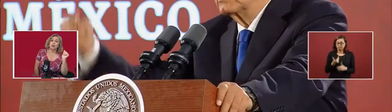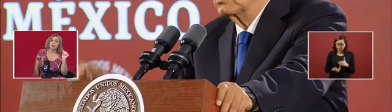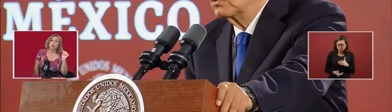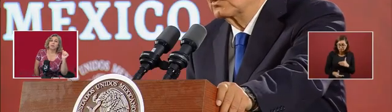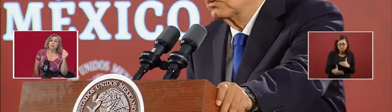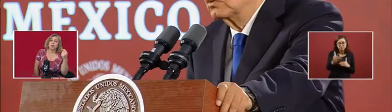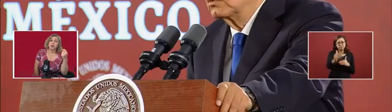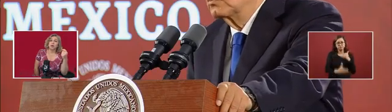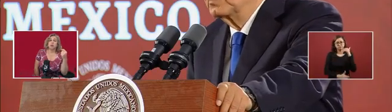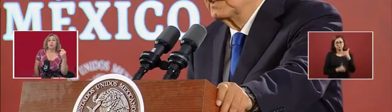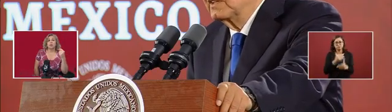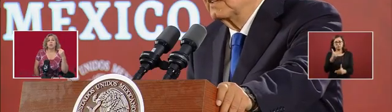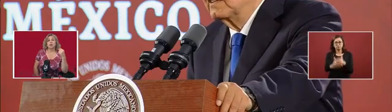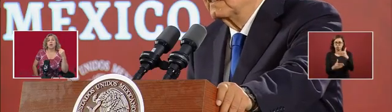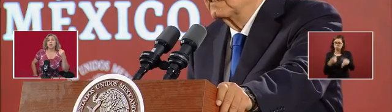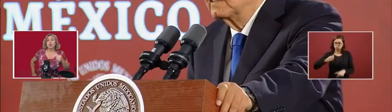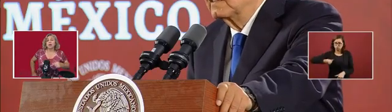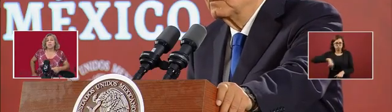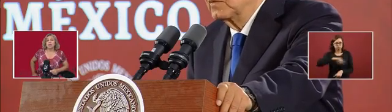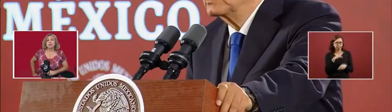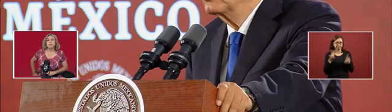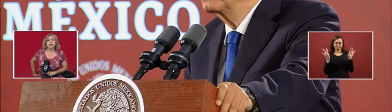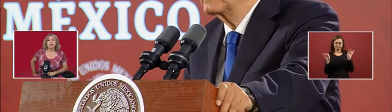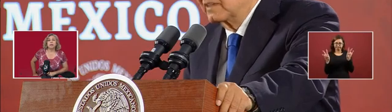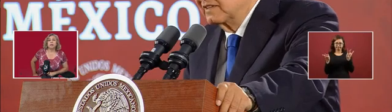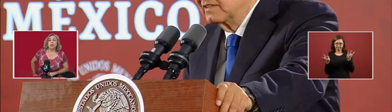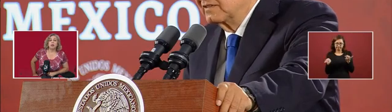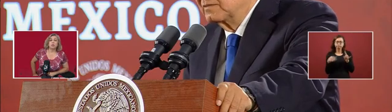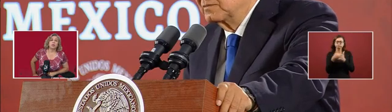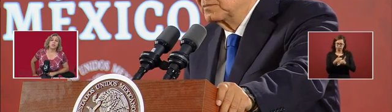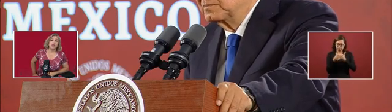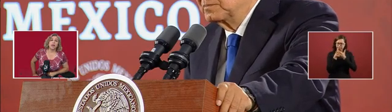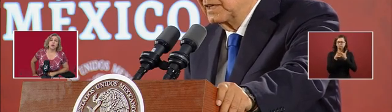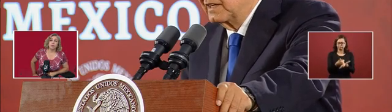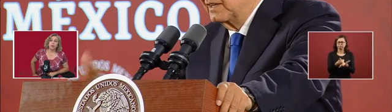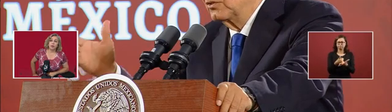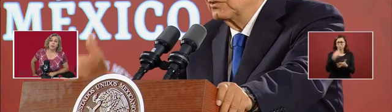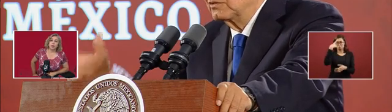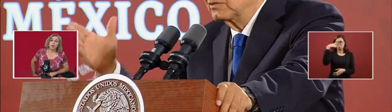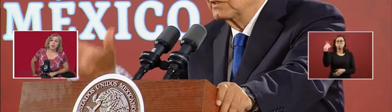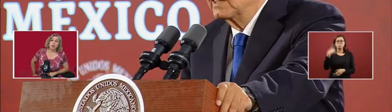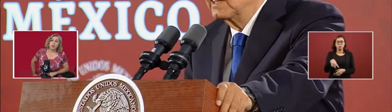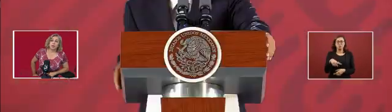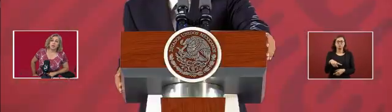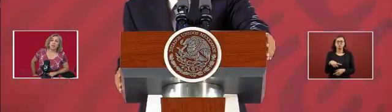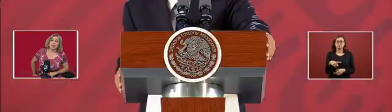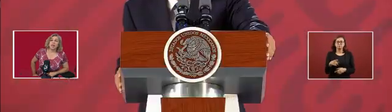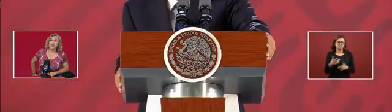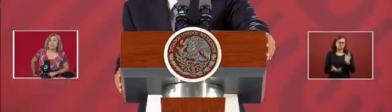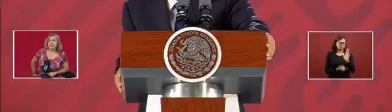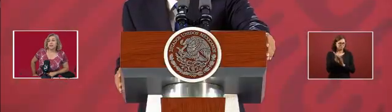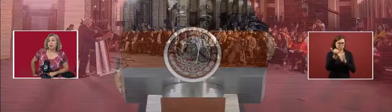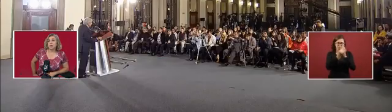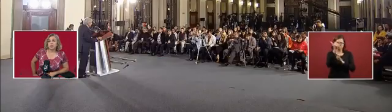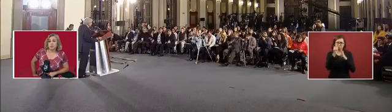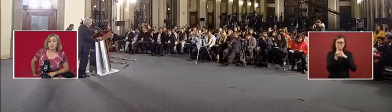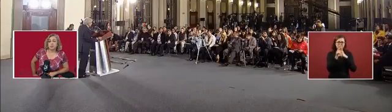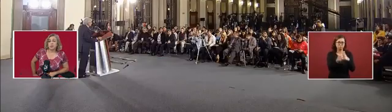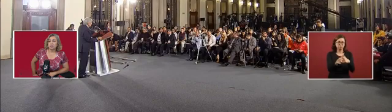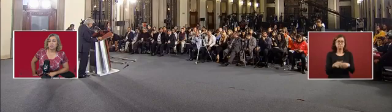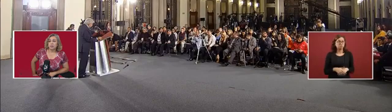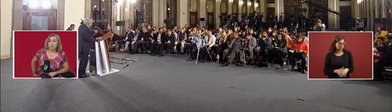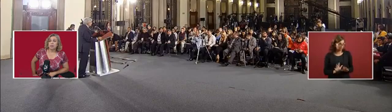cautious way. que no le crean Don't believe a cualquiera anyone que se informen,